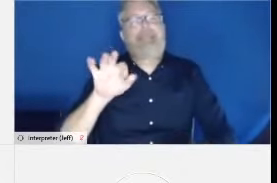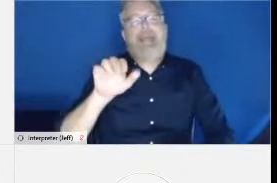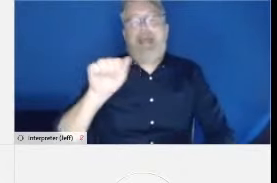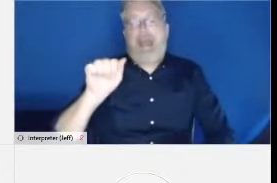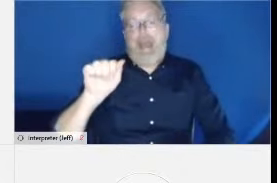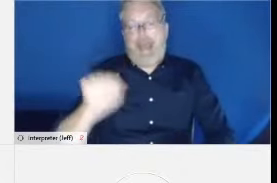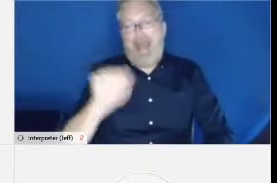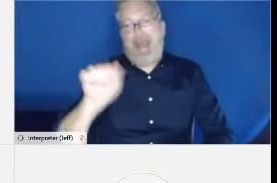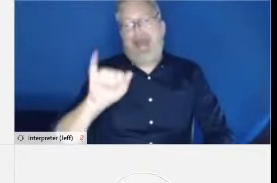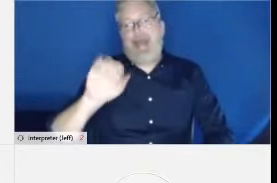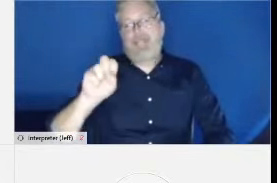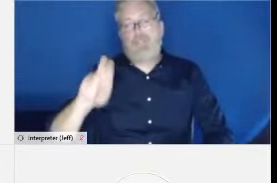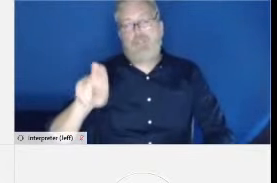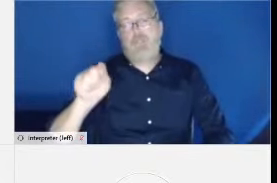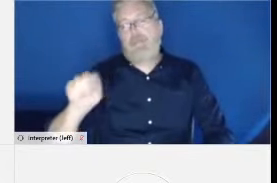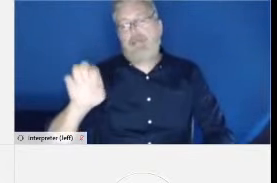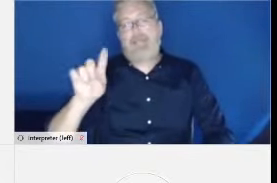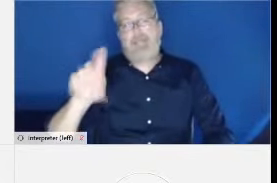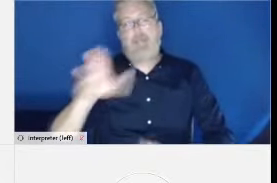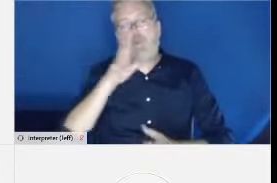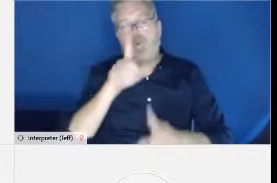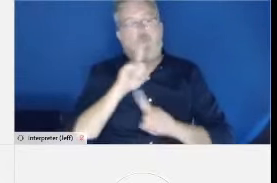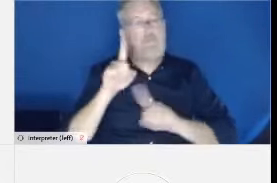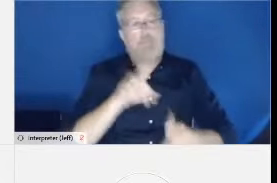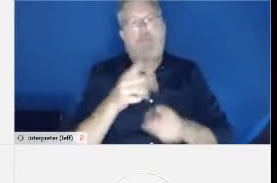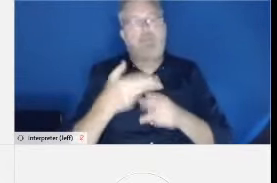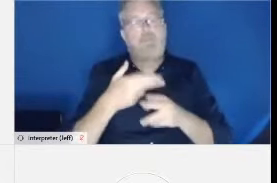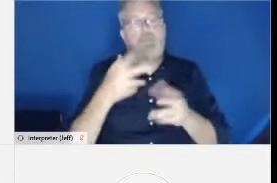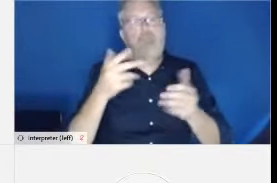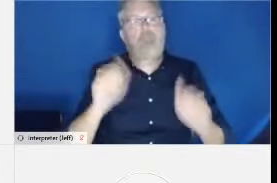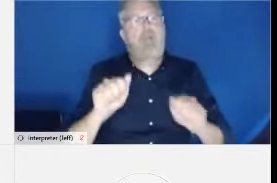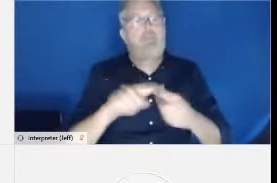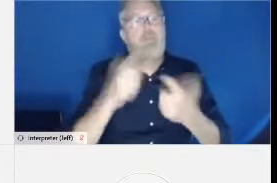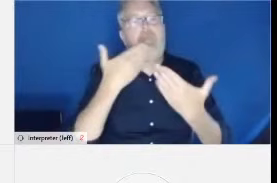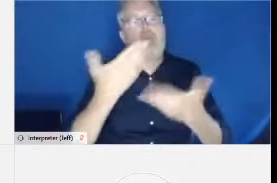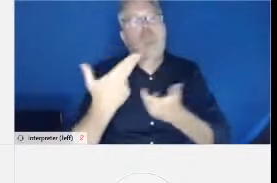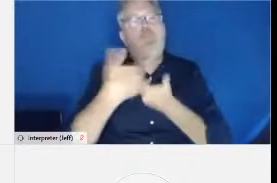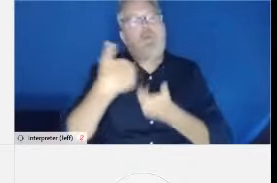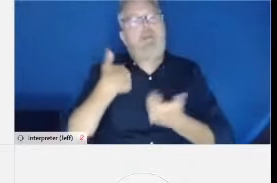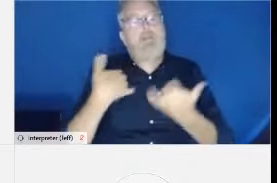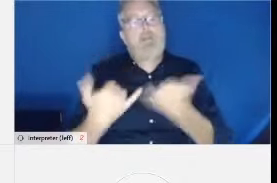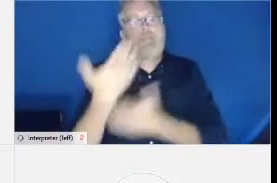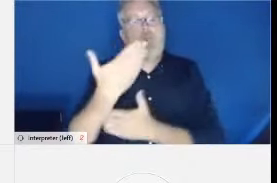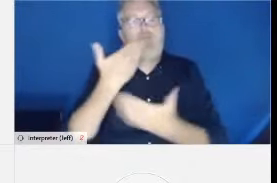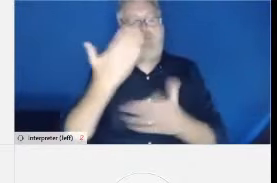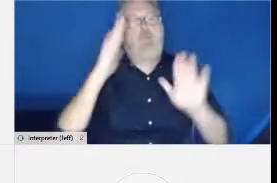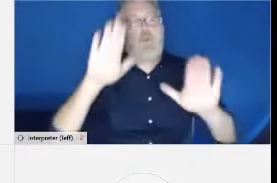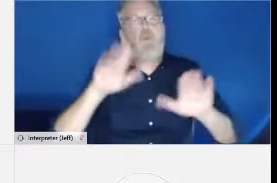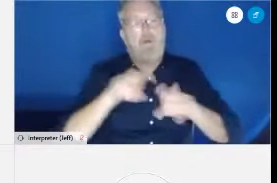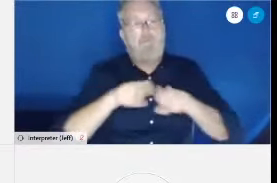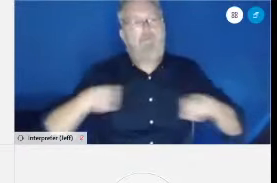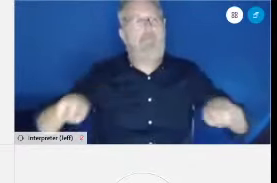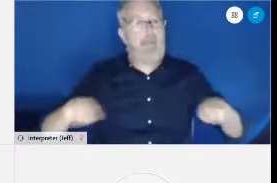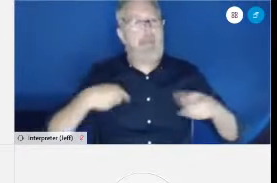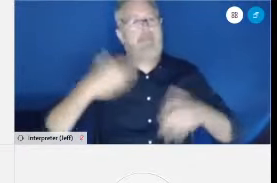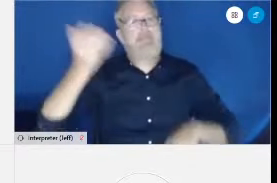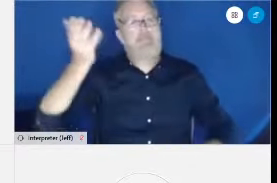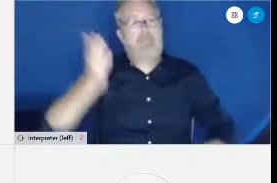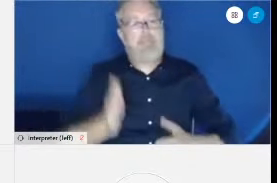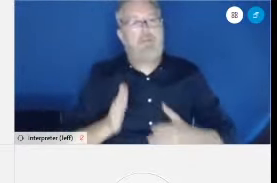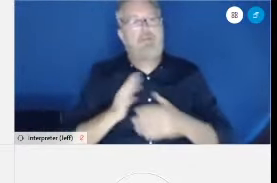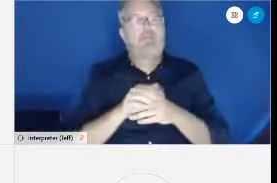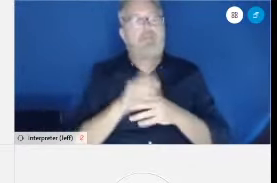covid19@iastate.edu, and we'll get back to you in a very quick fashion. Thanks for joining us this morning. Thanks to our great panel of